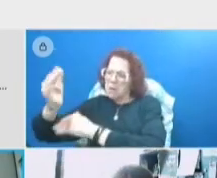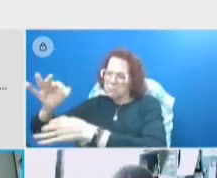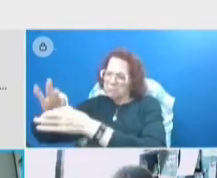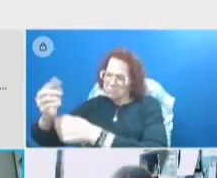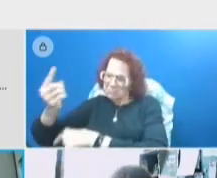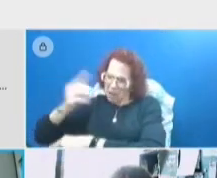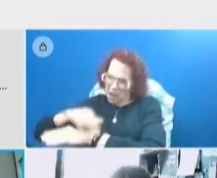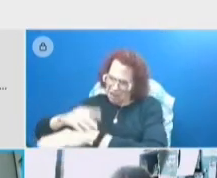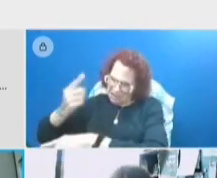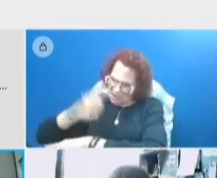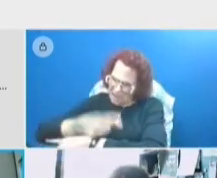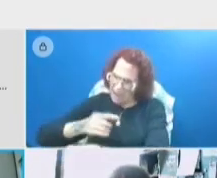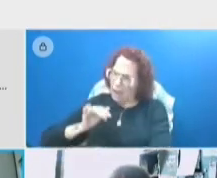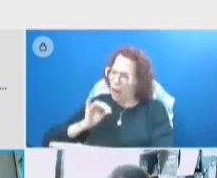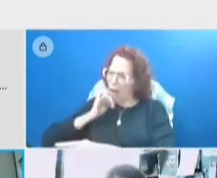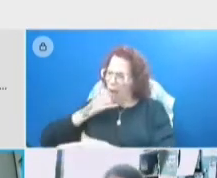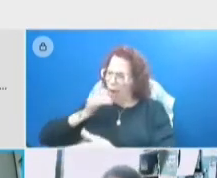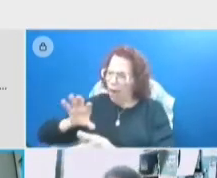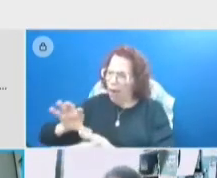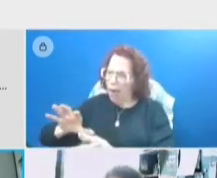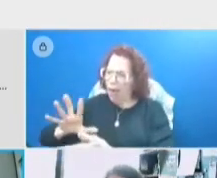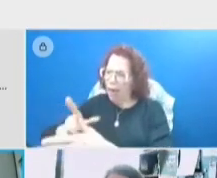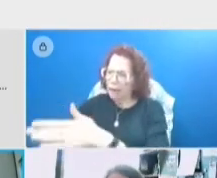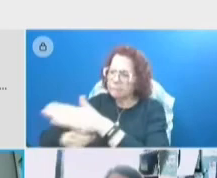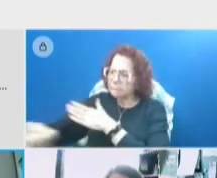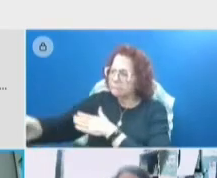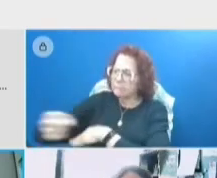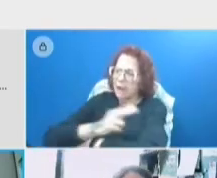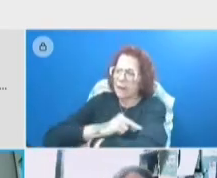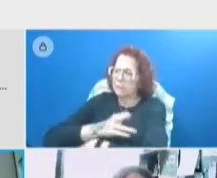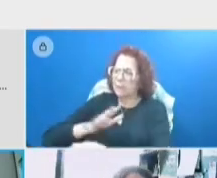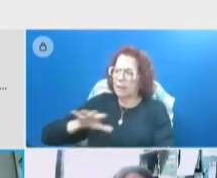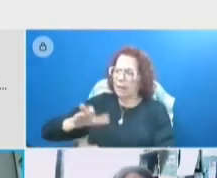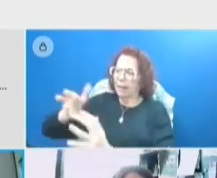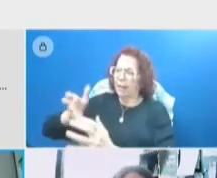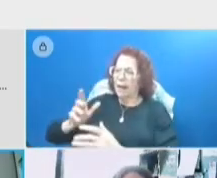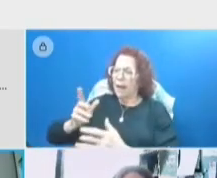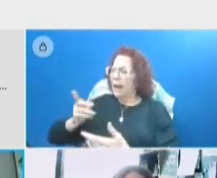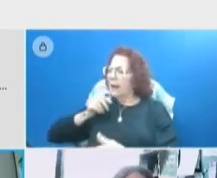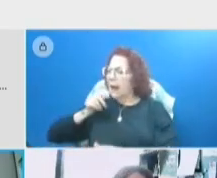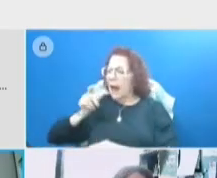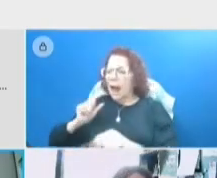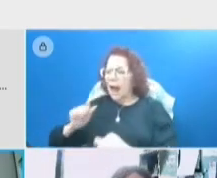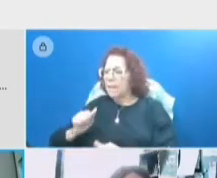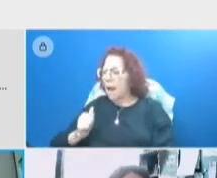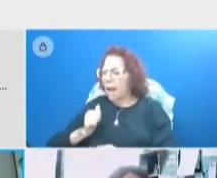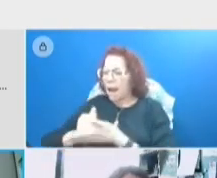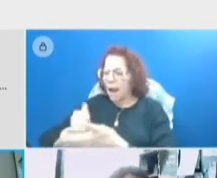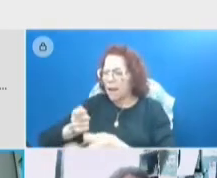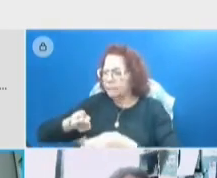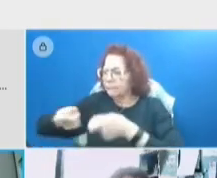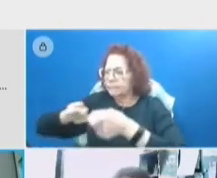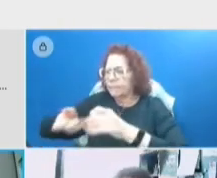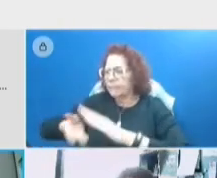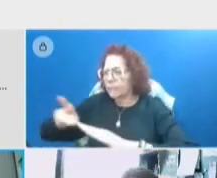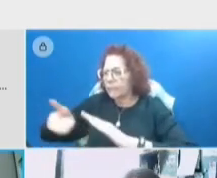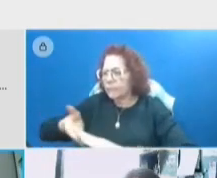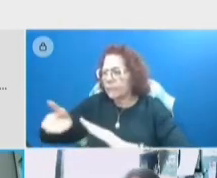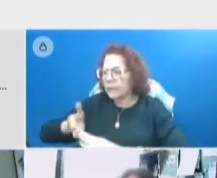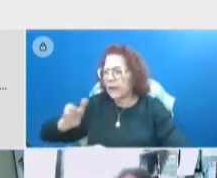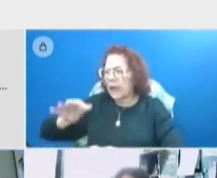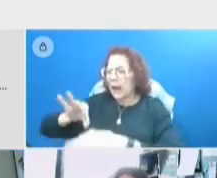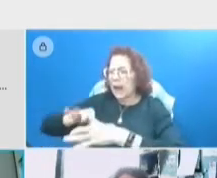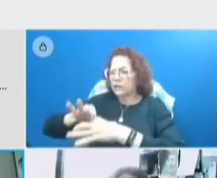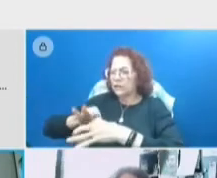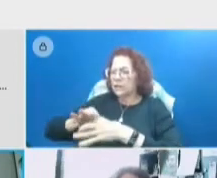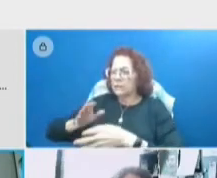hospital and therefore unable to attend at the polls, and they call, or someone for